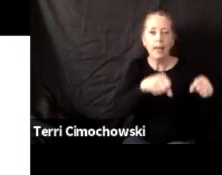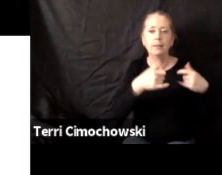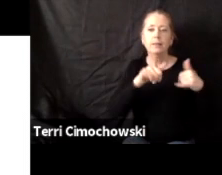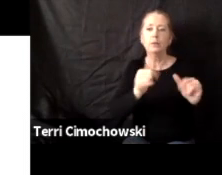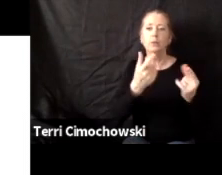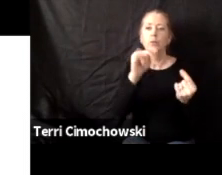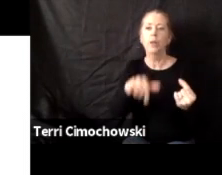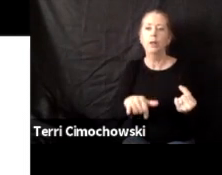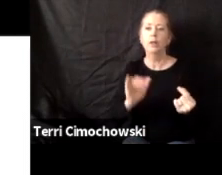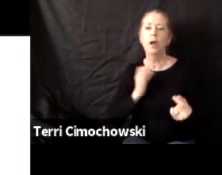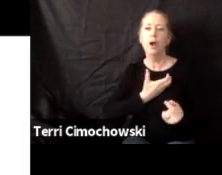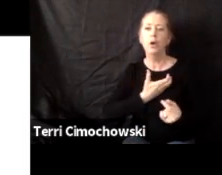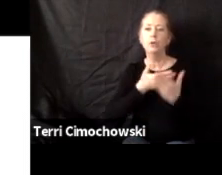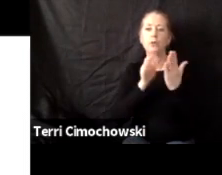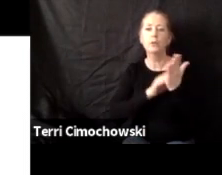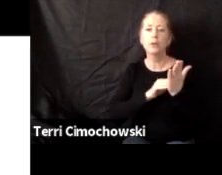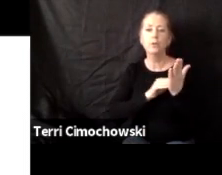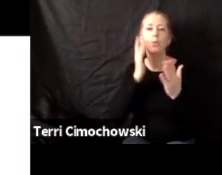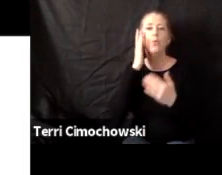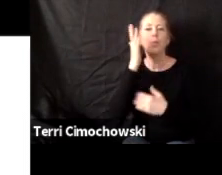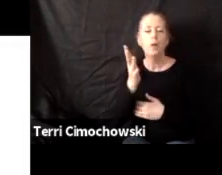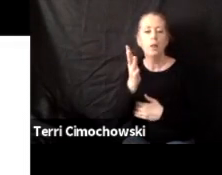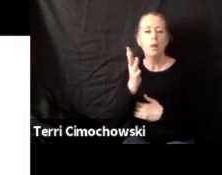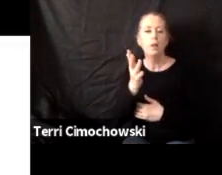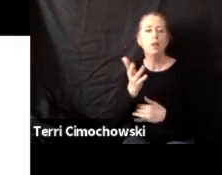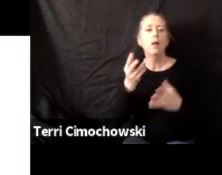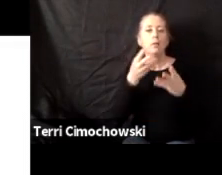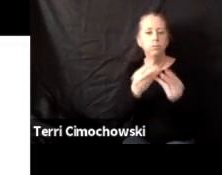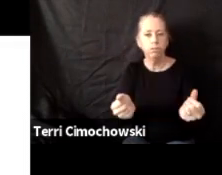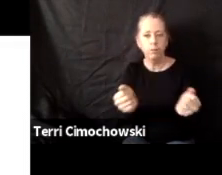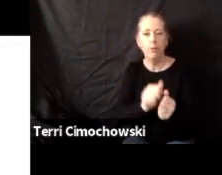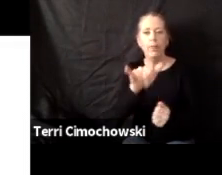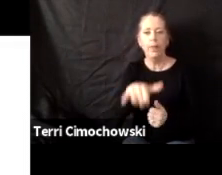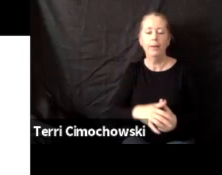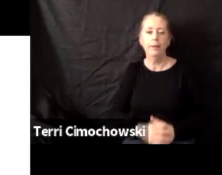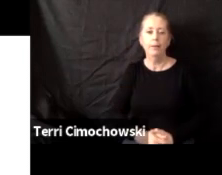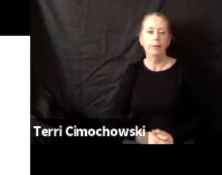that, and our schedule will facilitate that to happen.